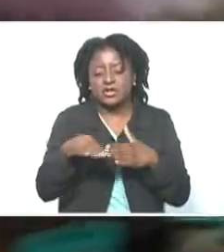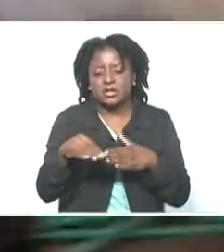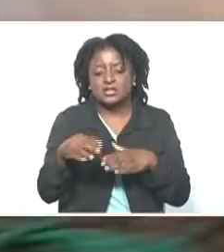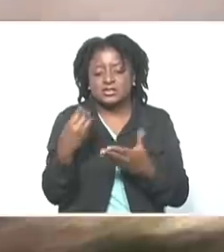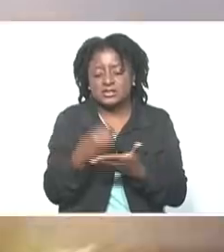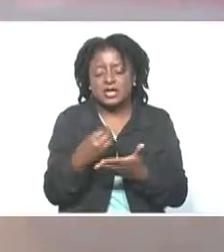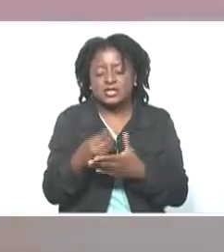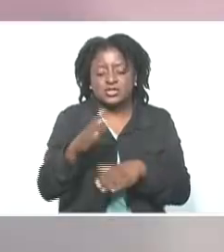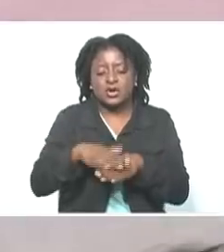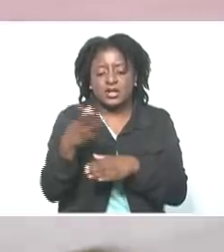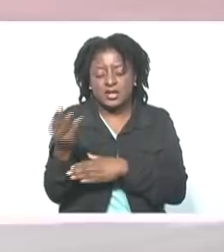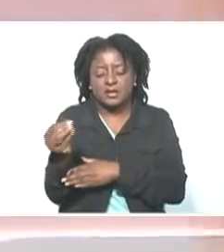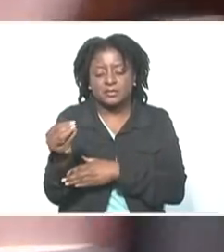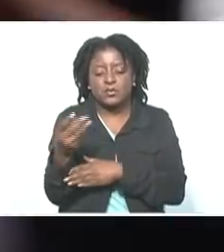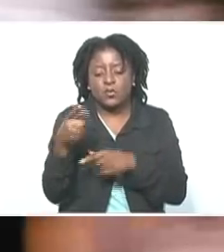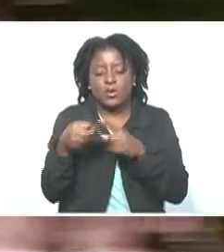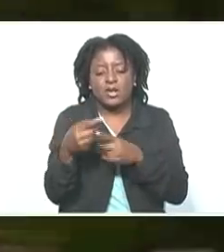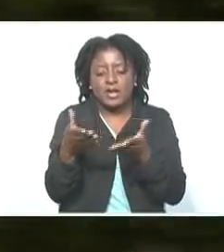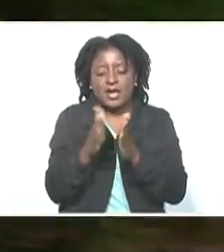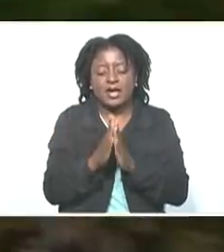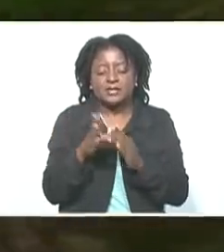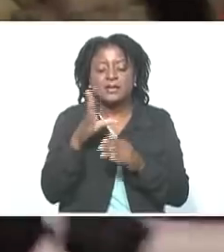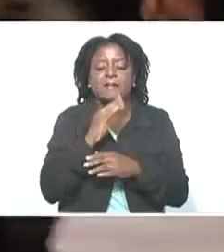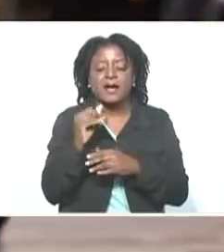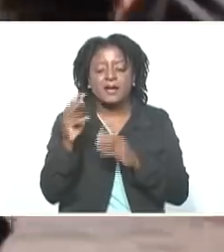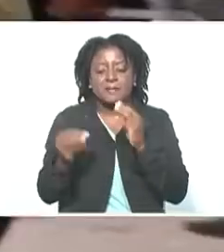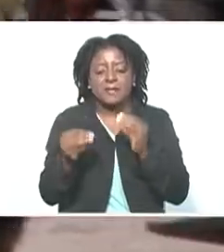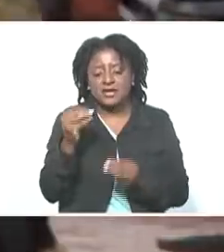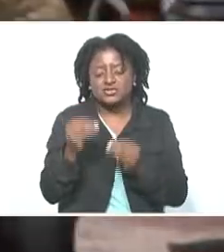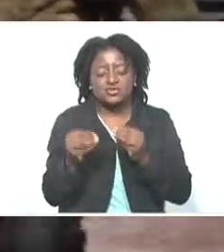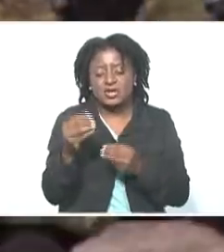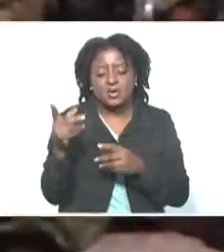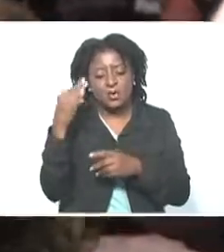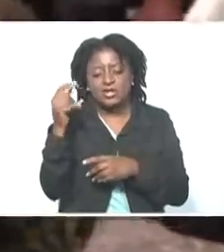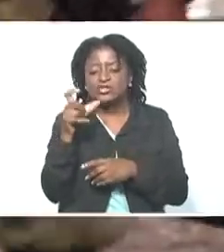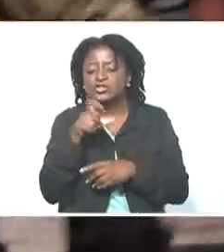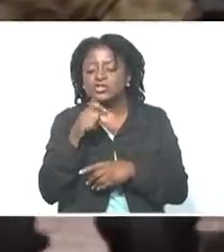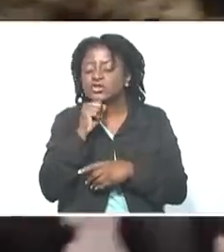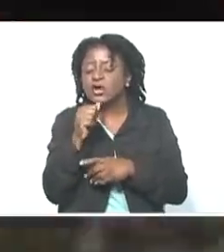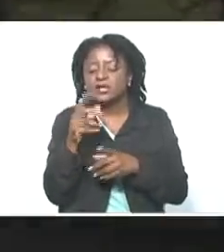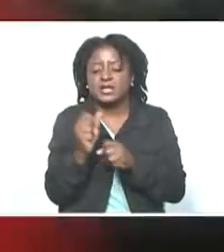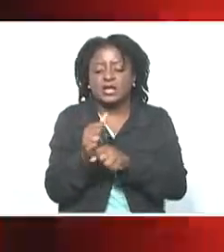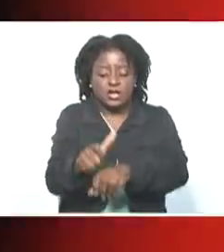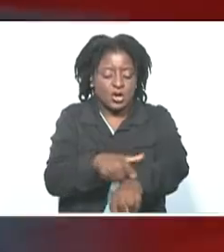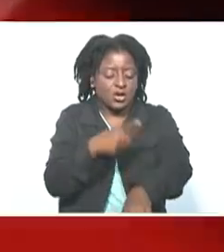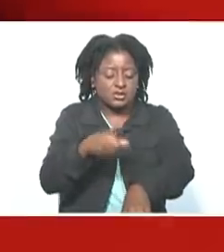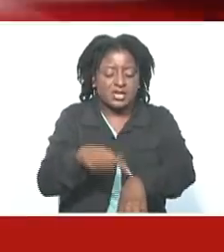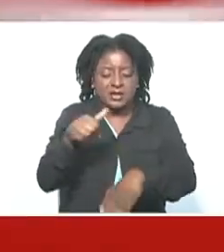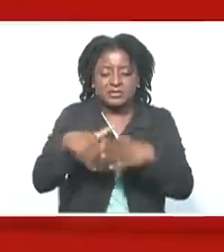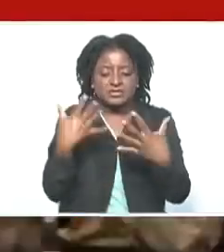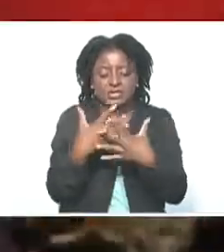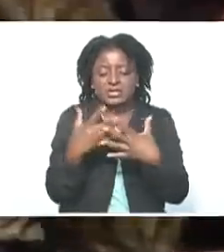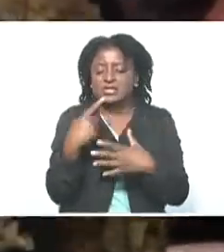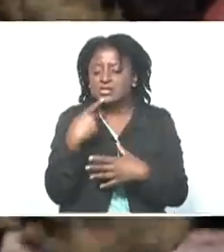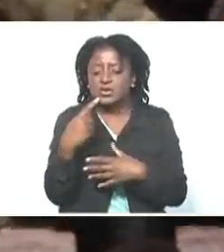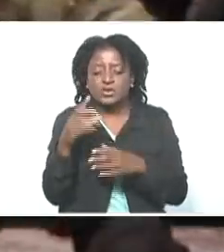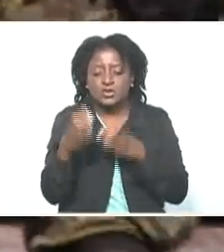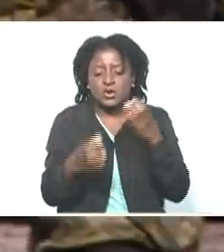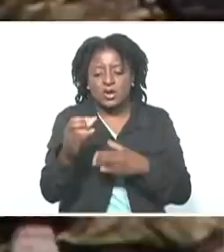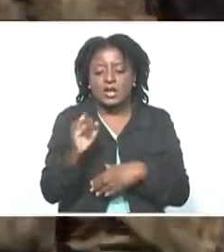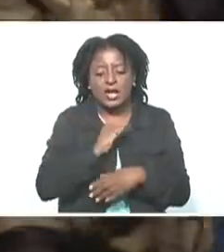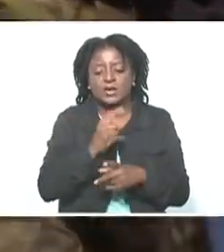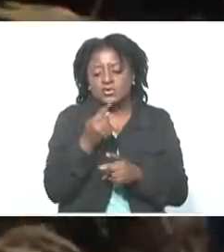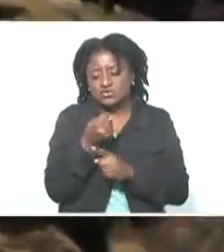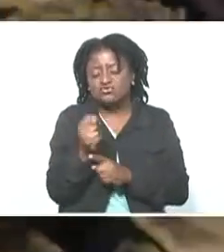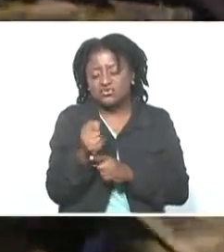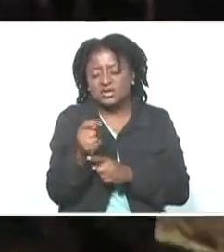When asked by the magistrate Swain why he should not receive a lengthy jail sentence, he told the court, "I was tricked. They told me it